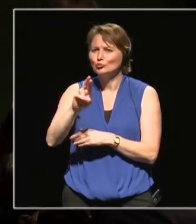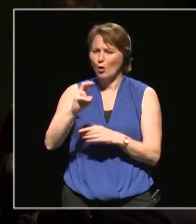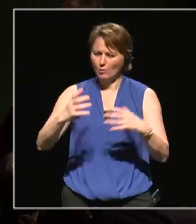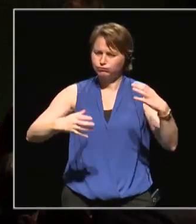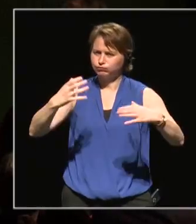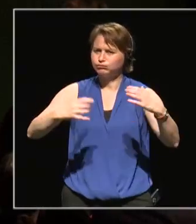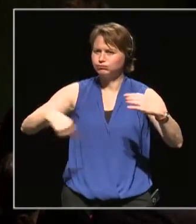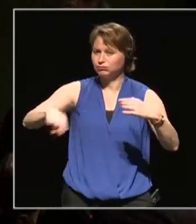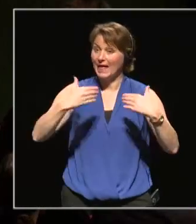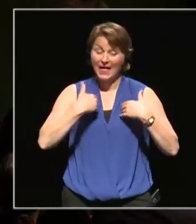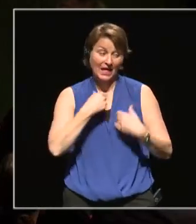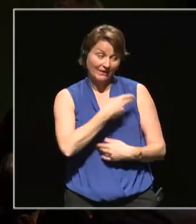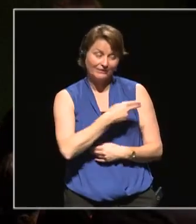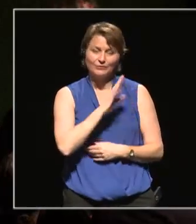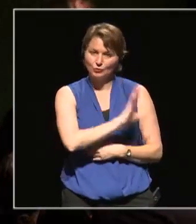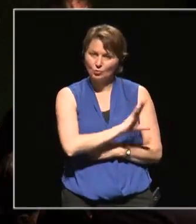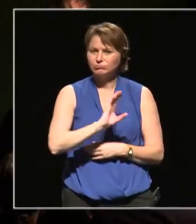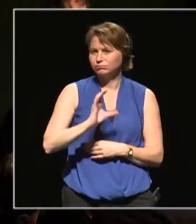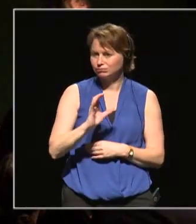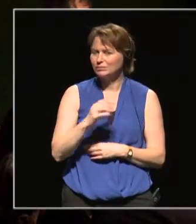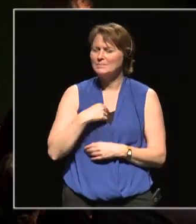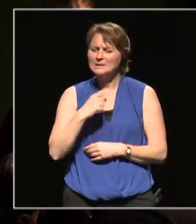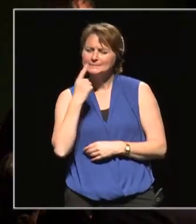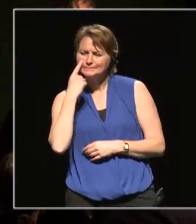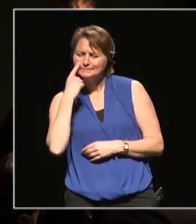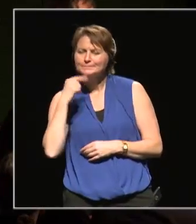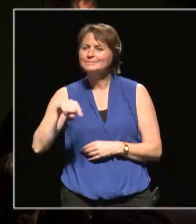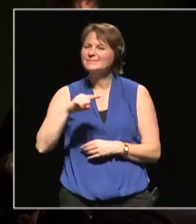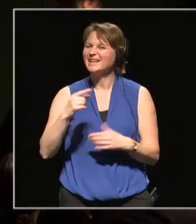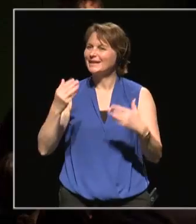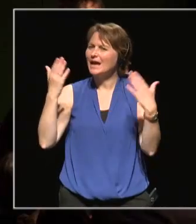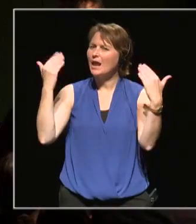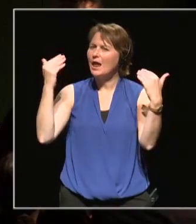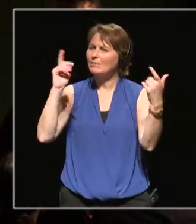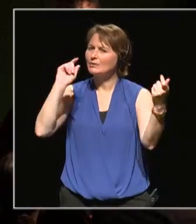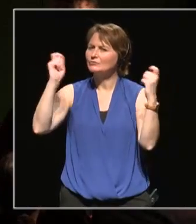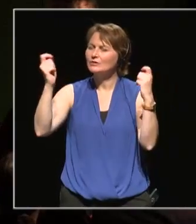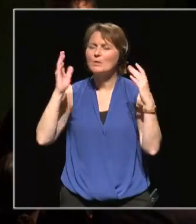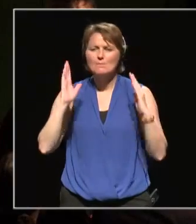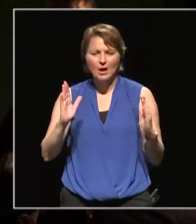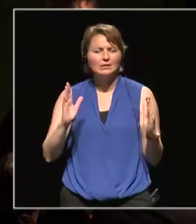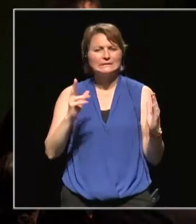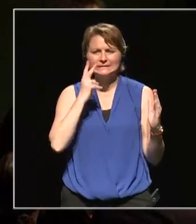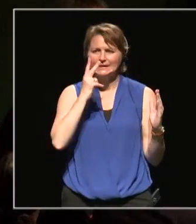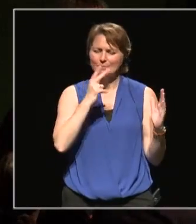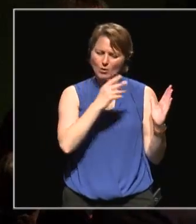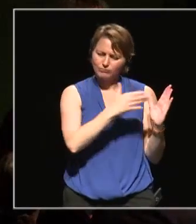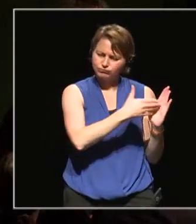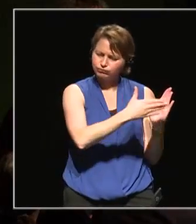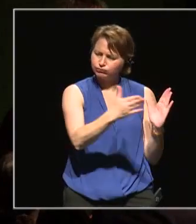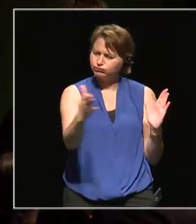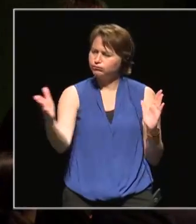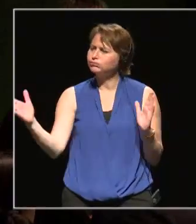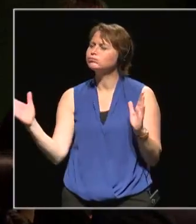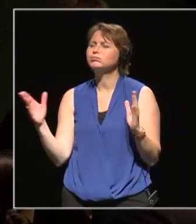And I wanted to note, within the context of climate change, we need to really start discussing the broader energy issues of the 21st century,